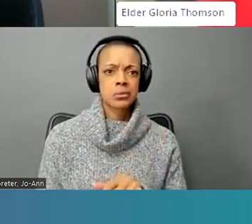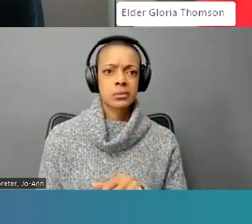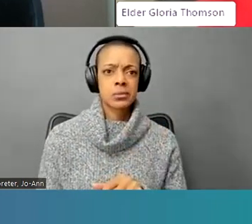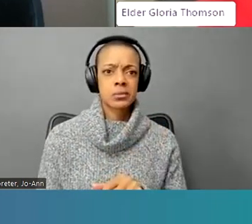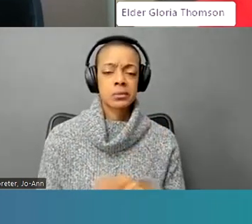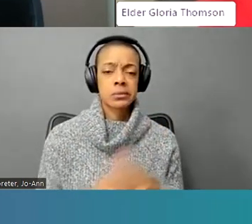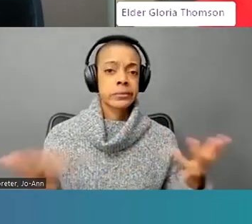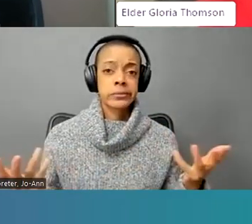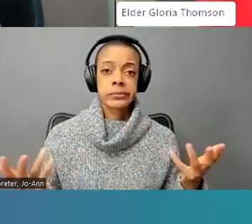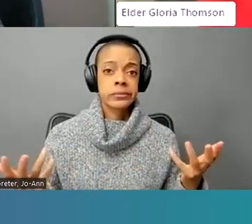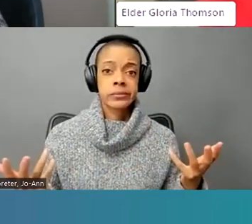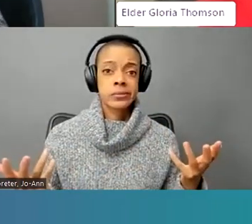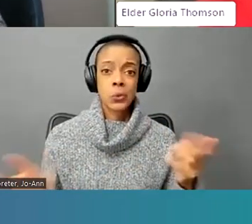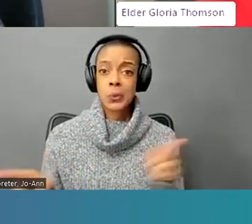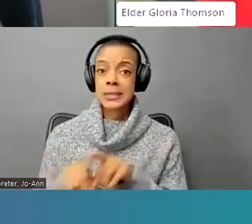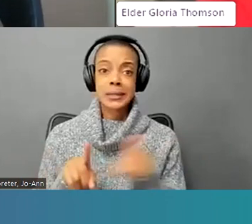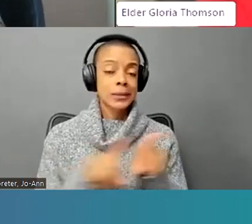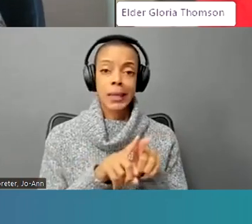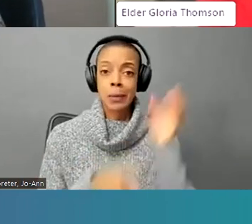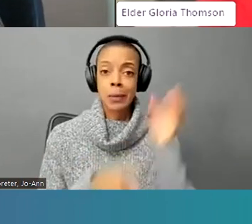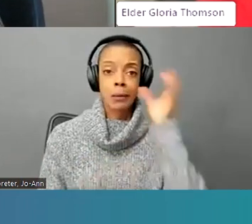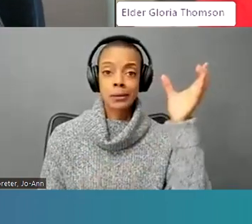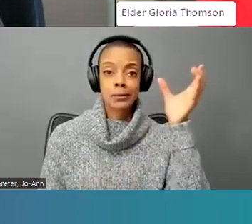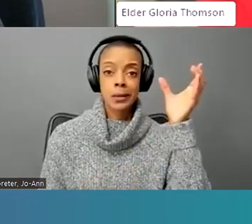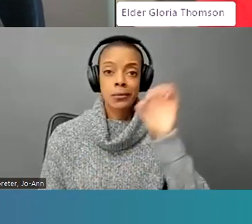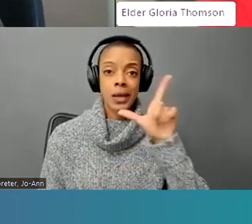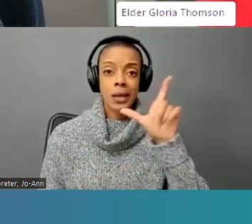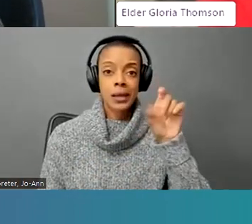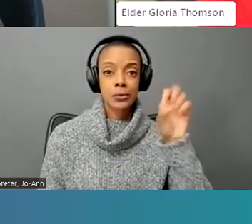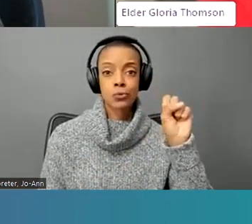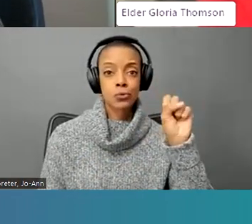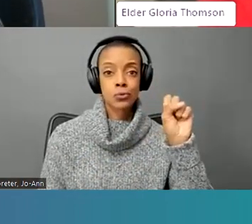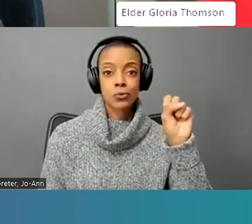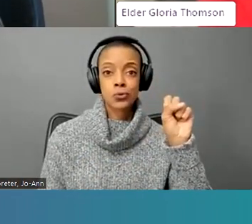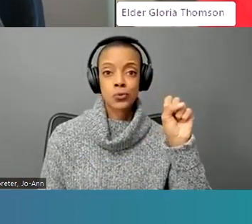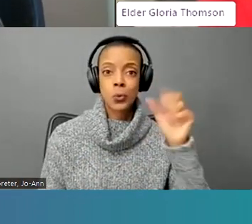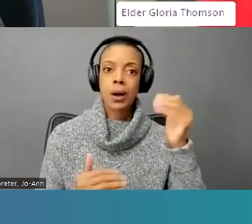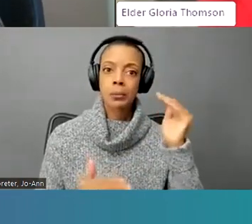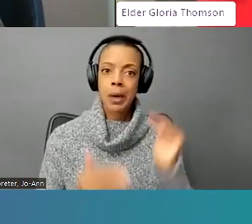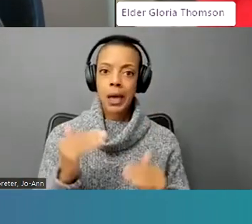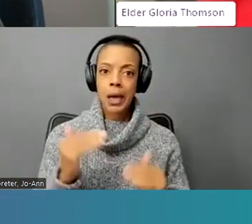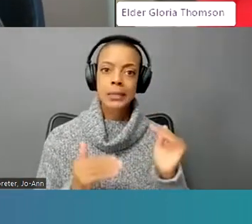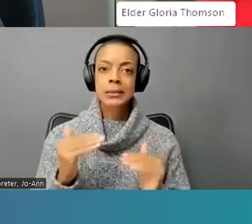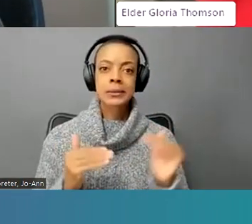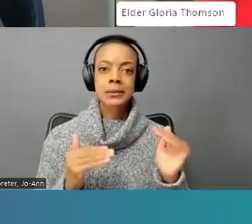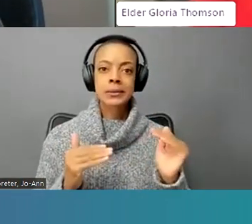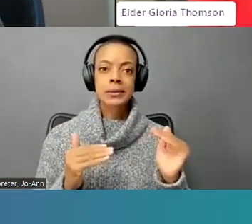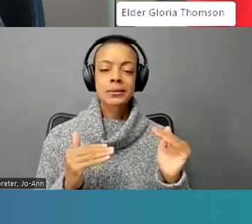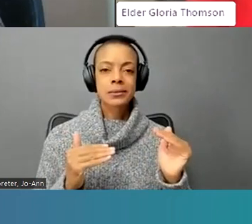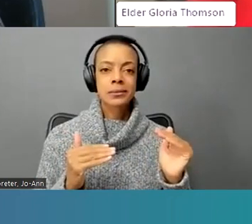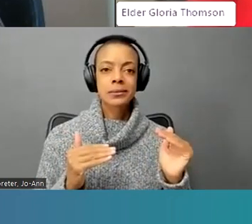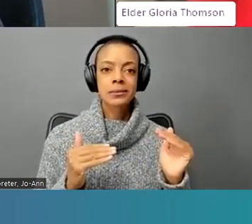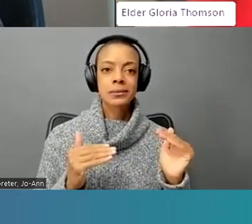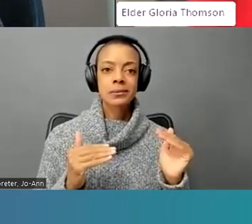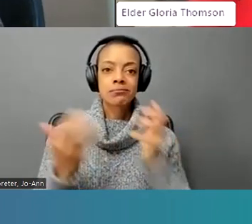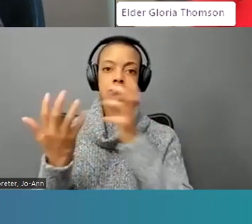for elders? You know, it's, we're trying to create a balance here. So, you know, there's, you know,